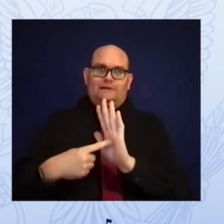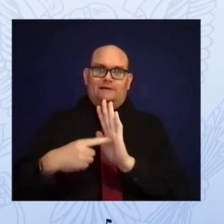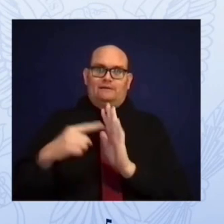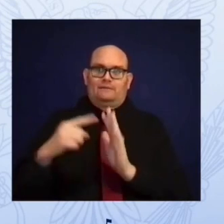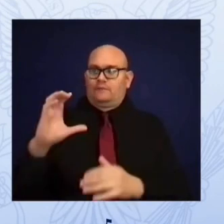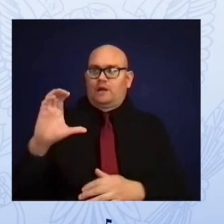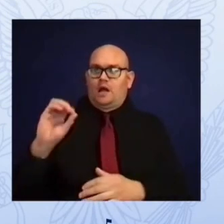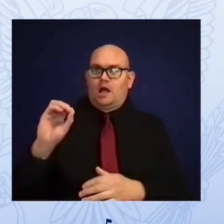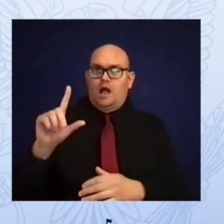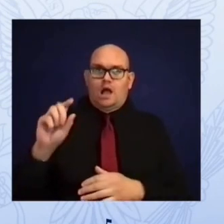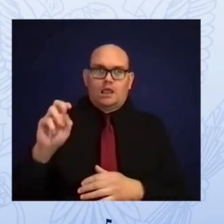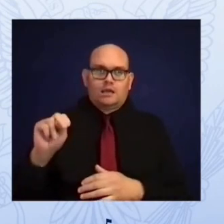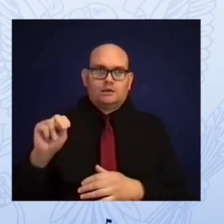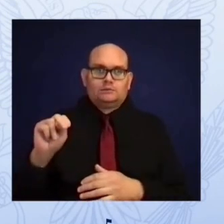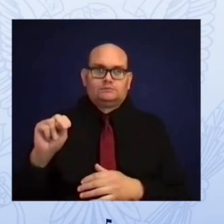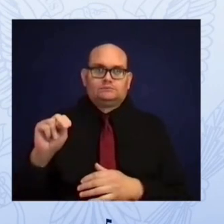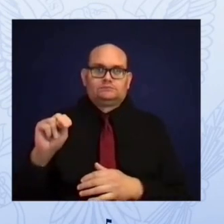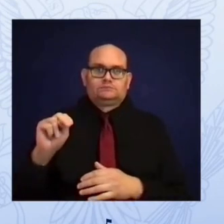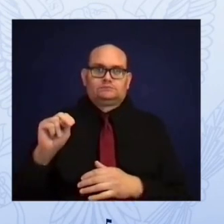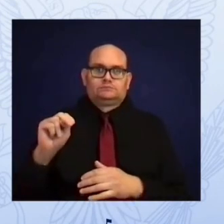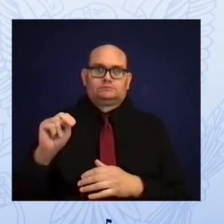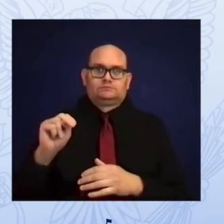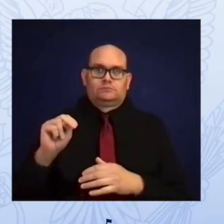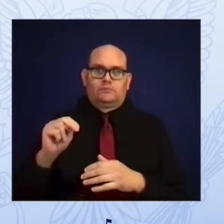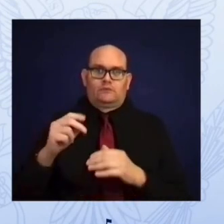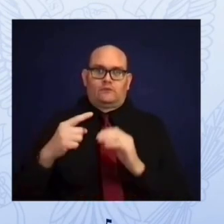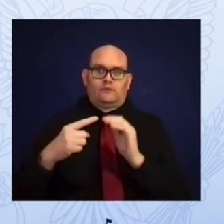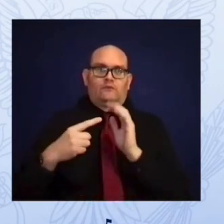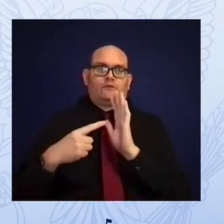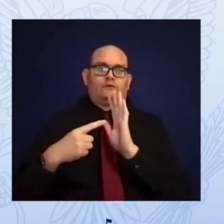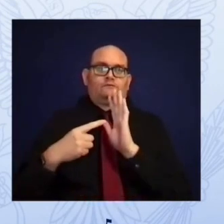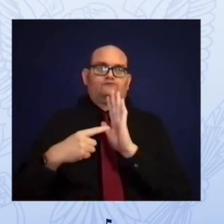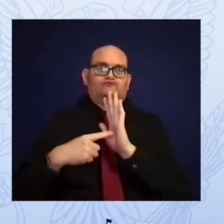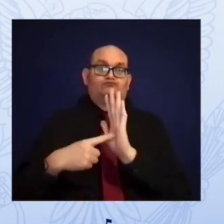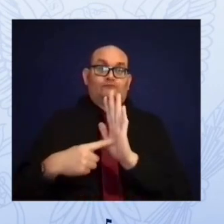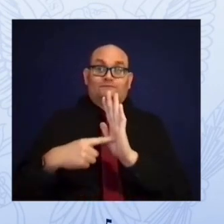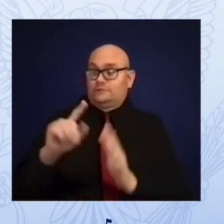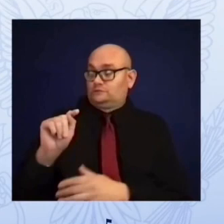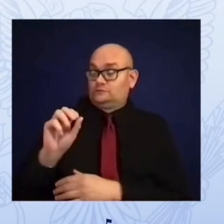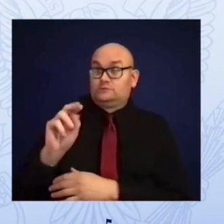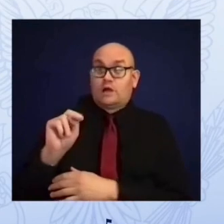Representative Tonko is here. Representative Grijalva, I believe, is here.